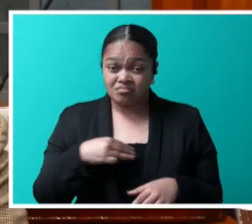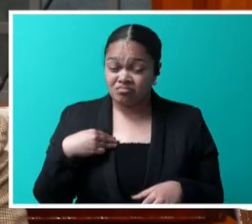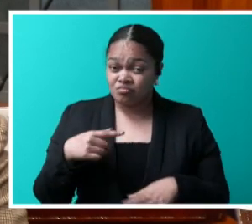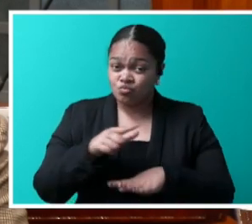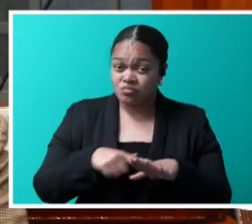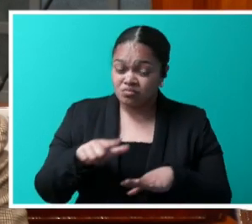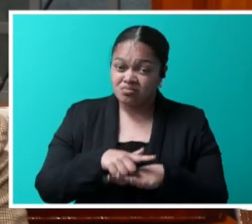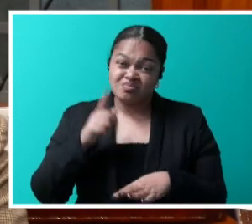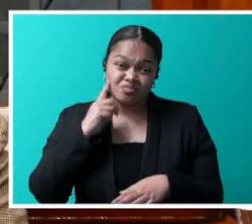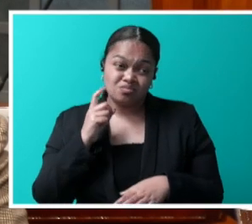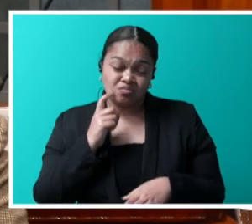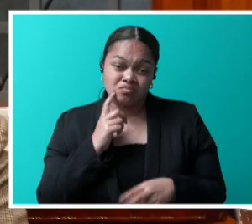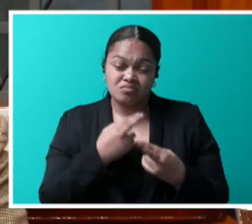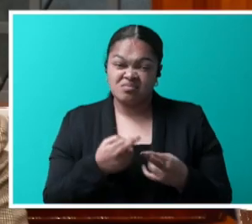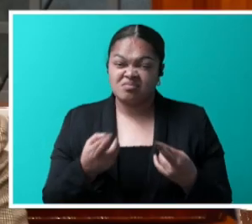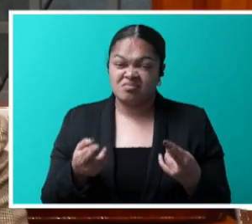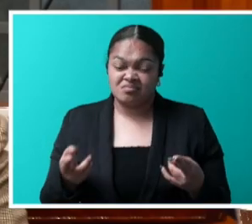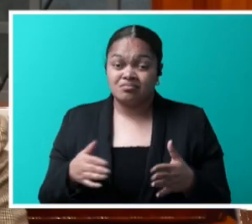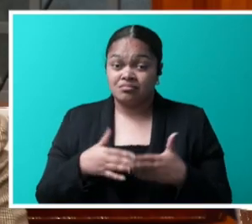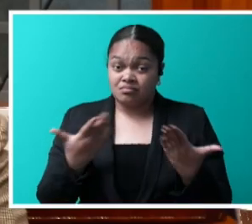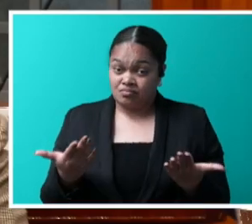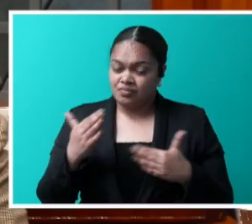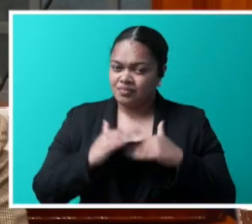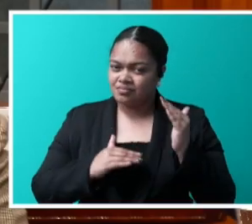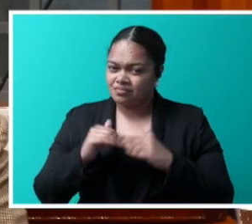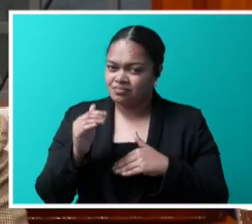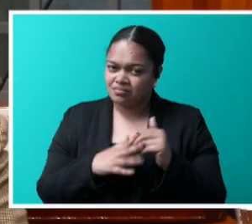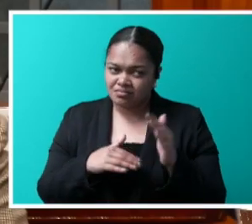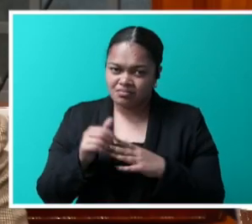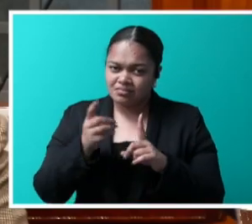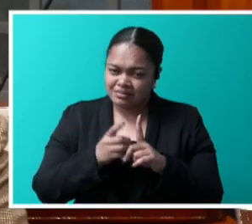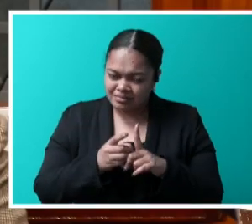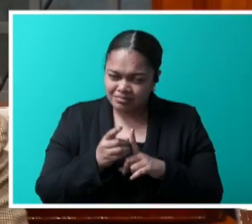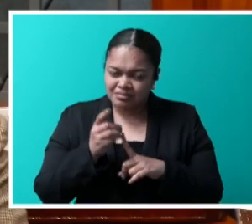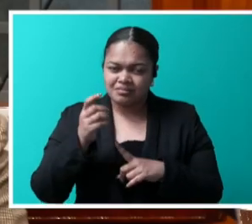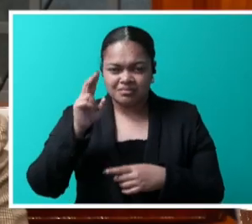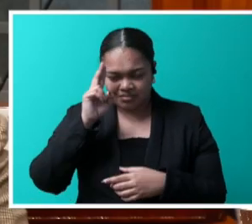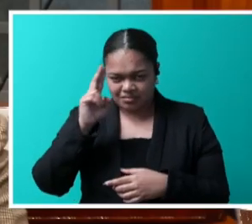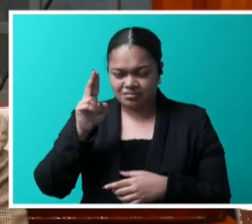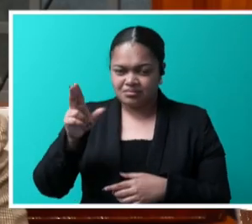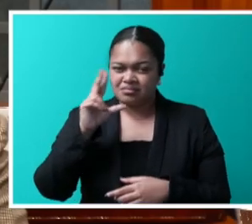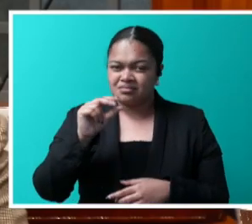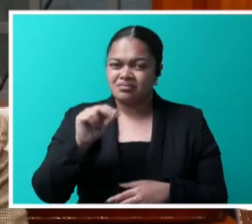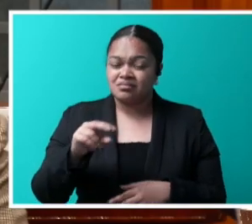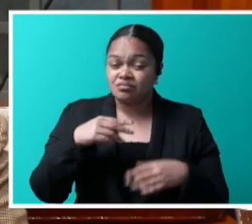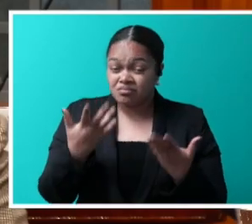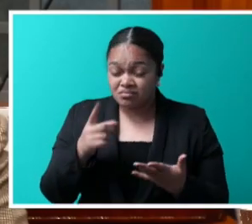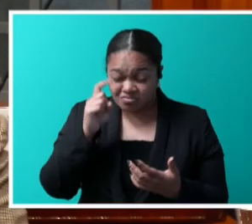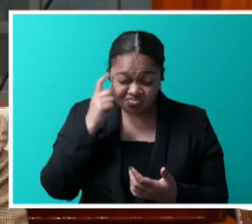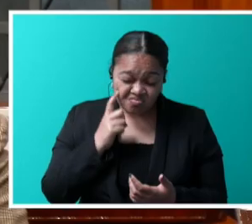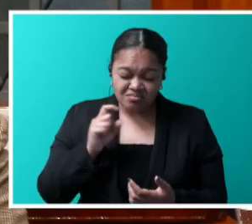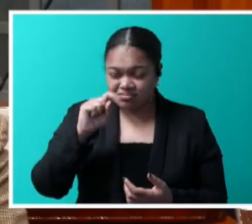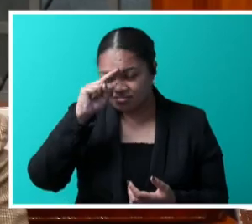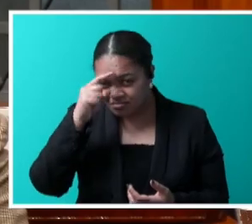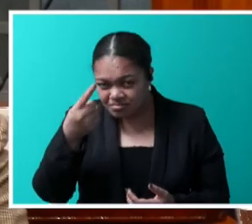and Mineral Resources is now building and developing national capability to understand, to